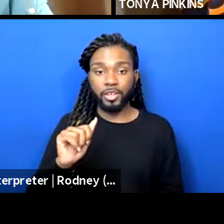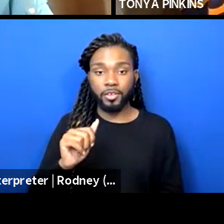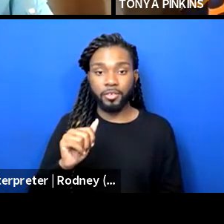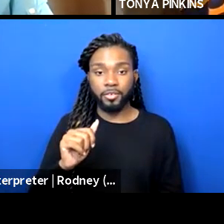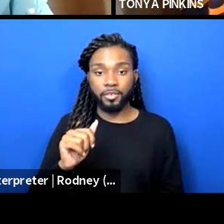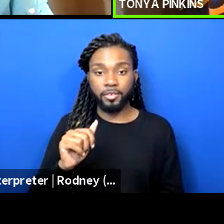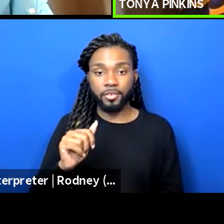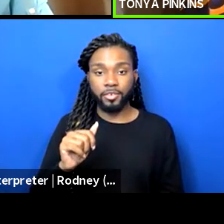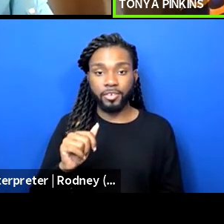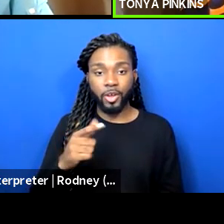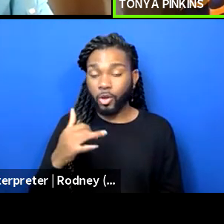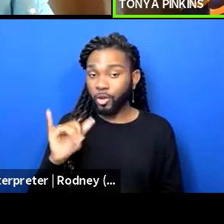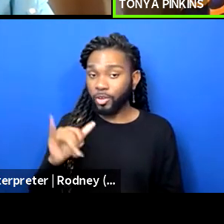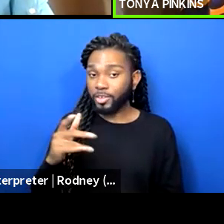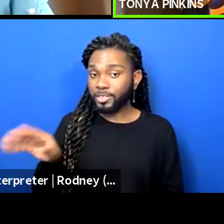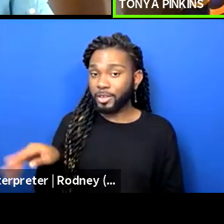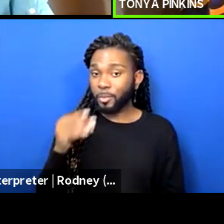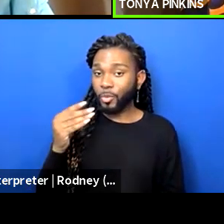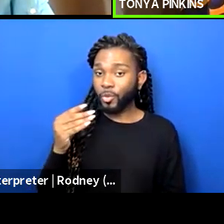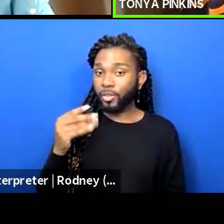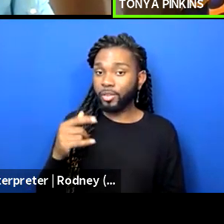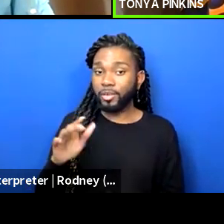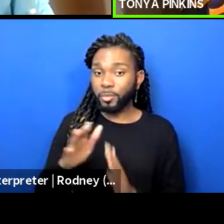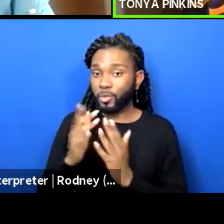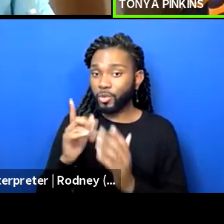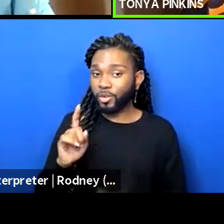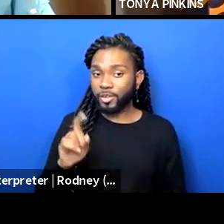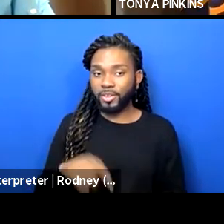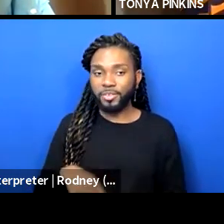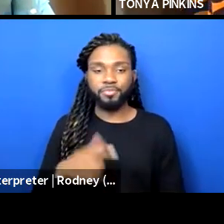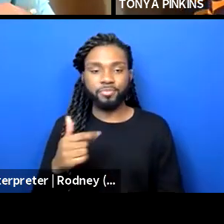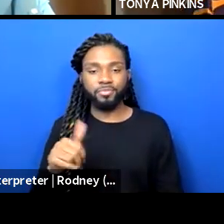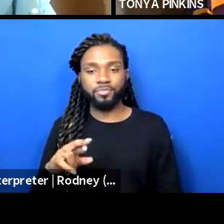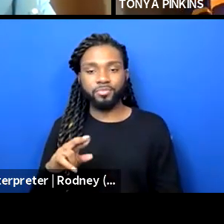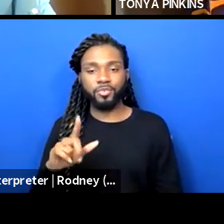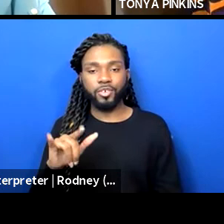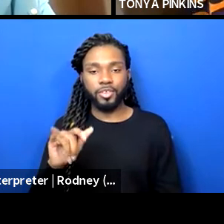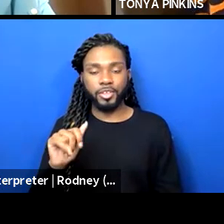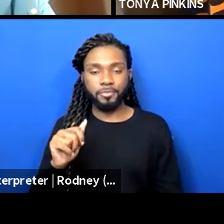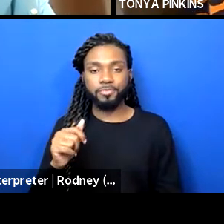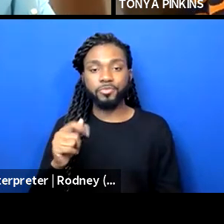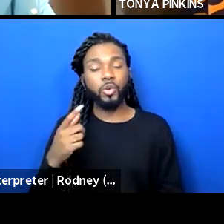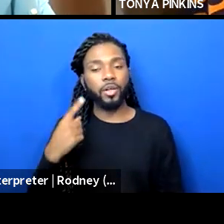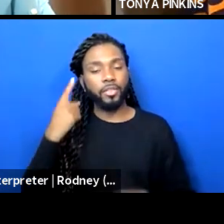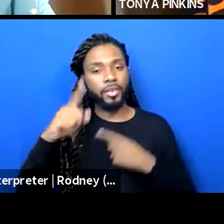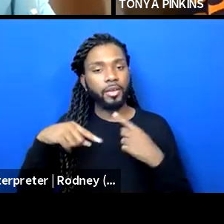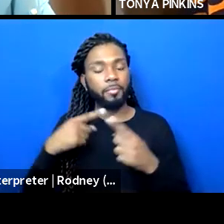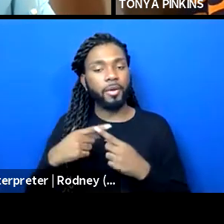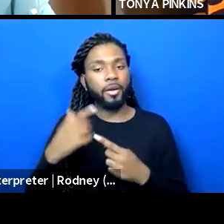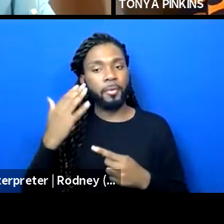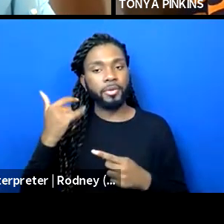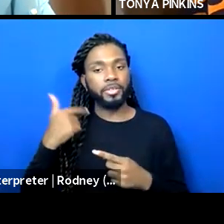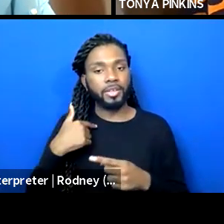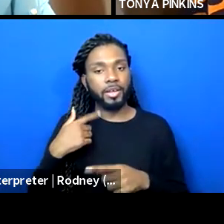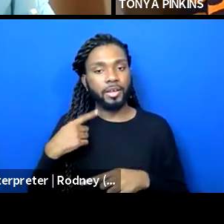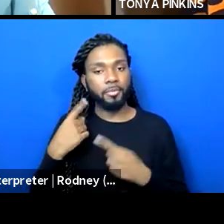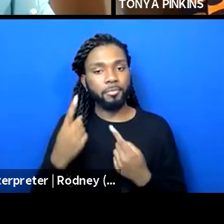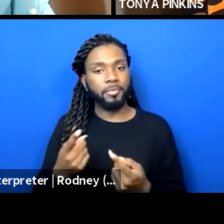Oh, she's pulling a book up. I think about, because I'd been separated from my